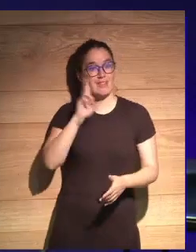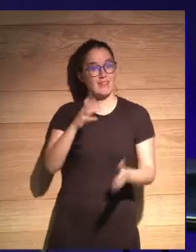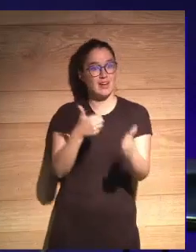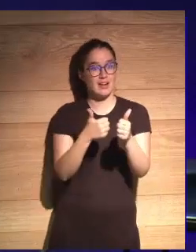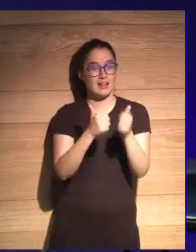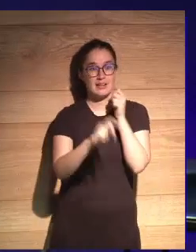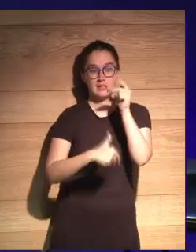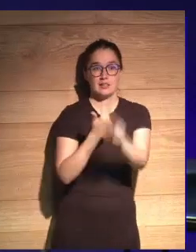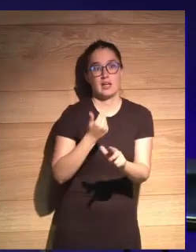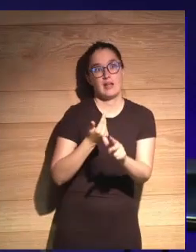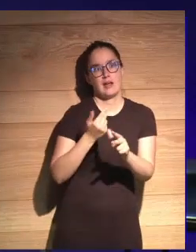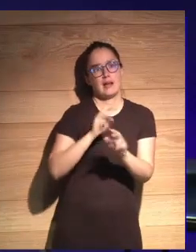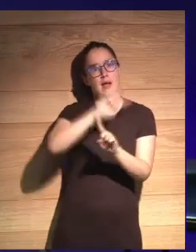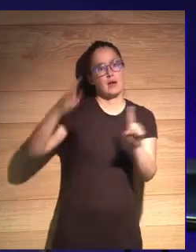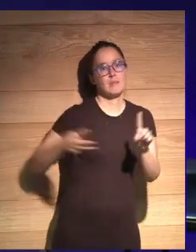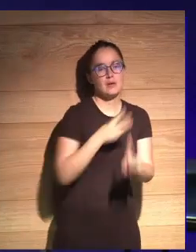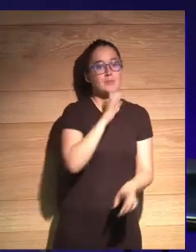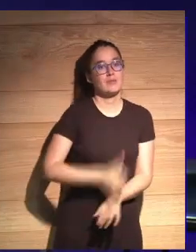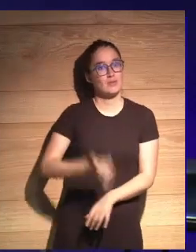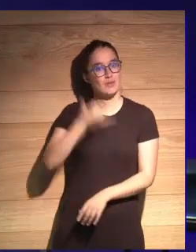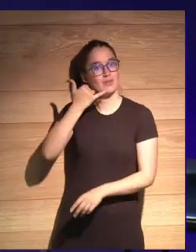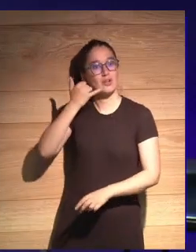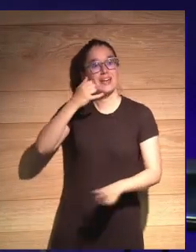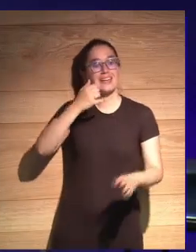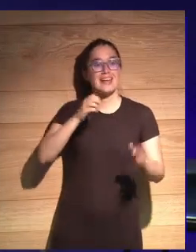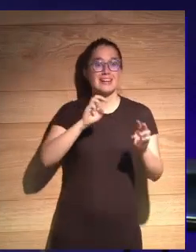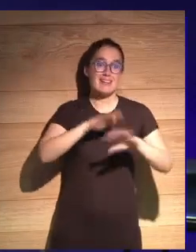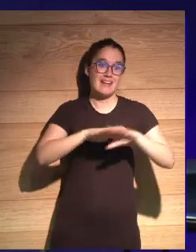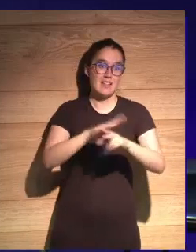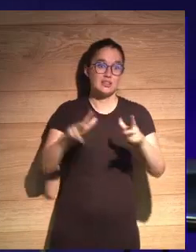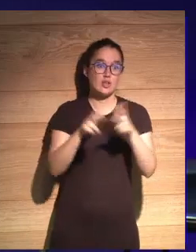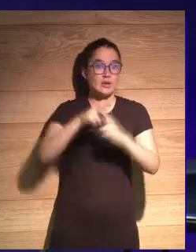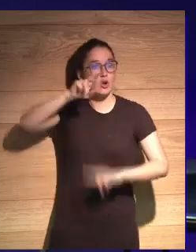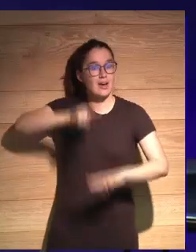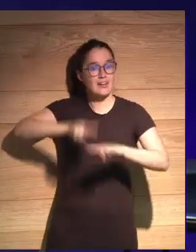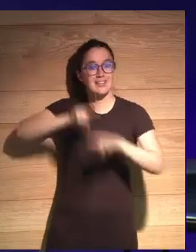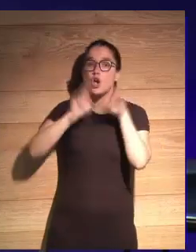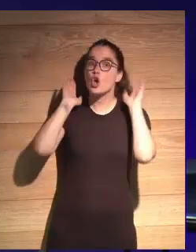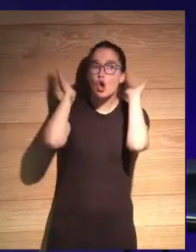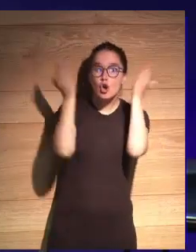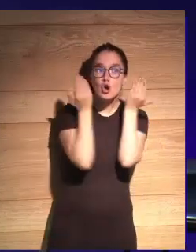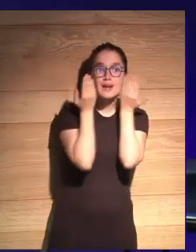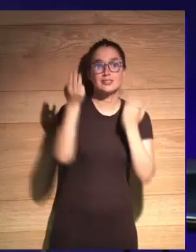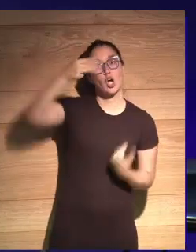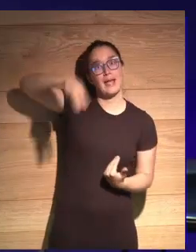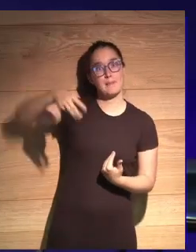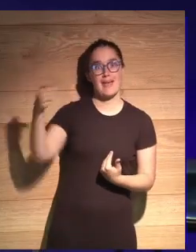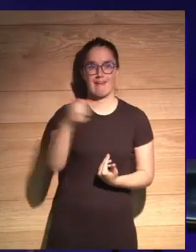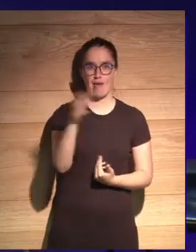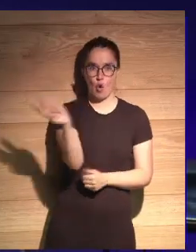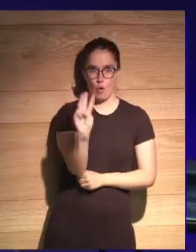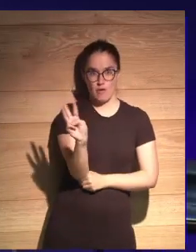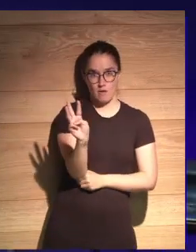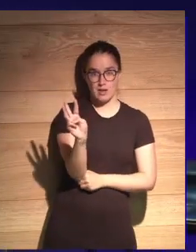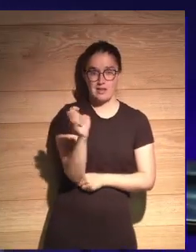me remind you that you can follow this event on streaming on the site of Fundación